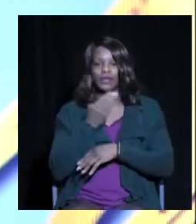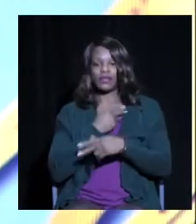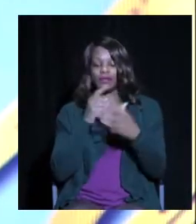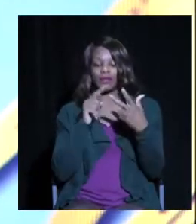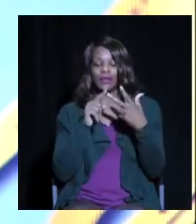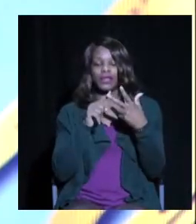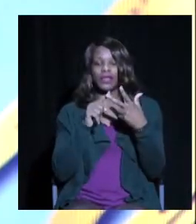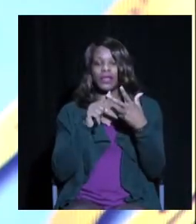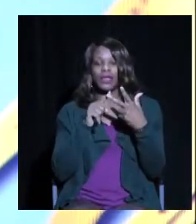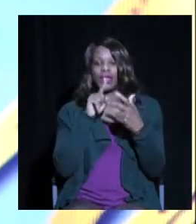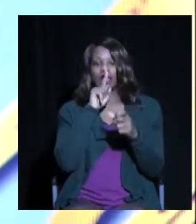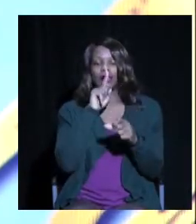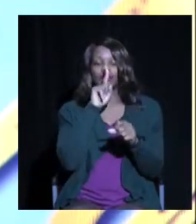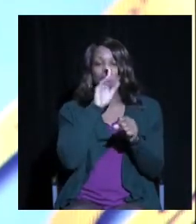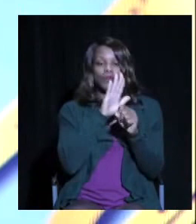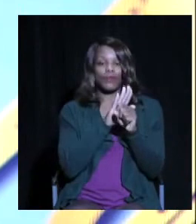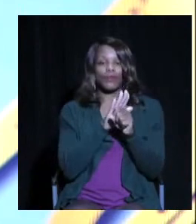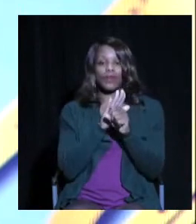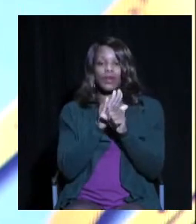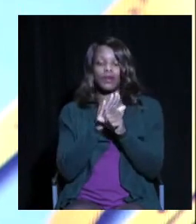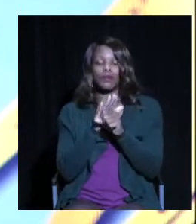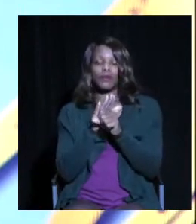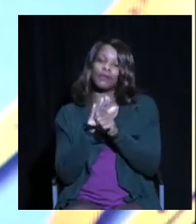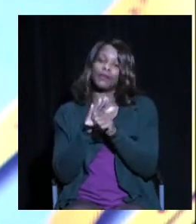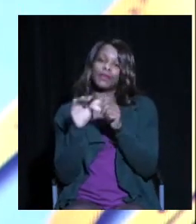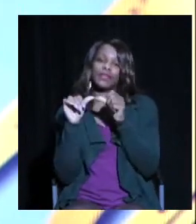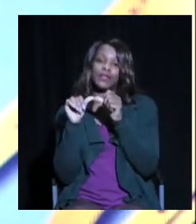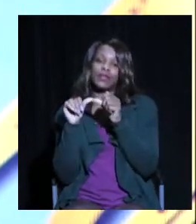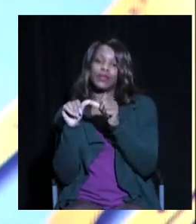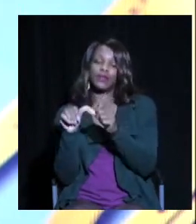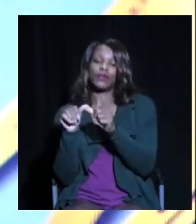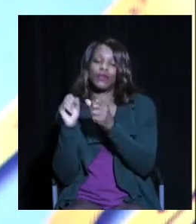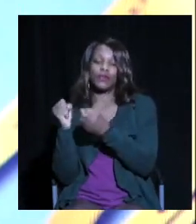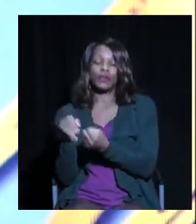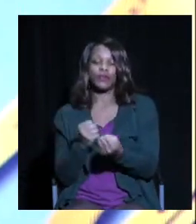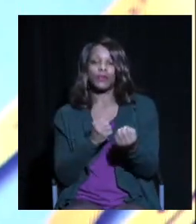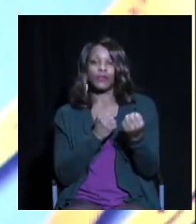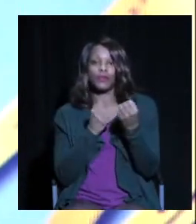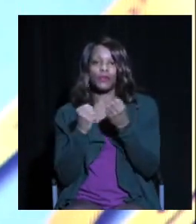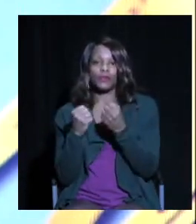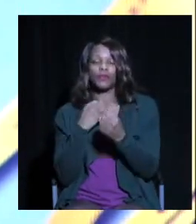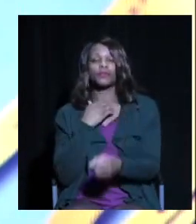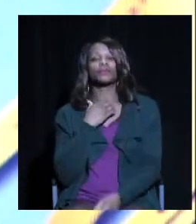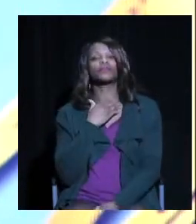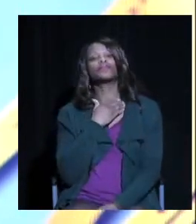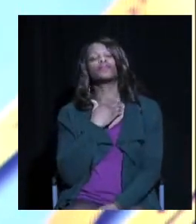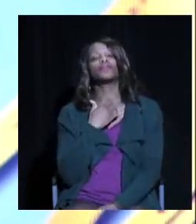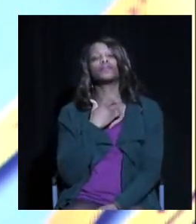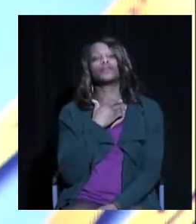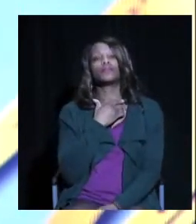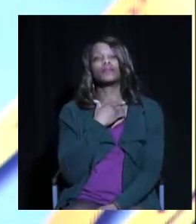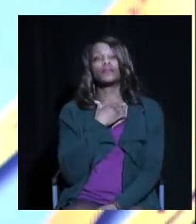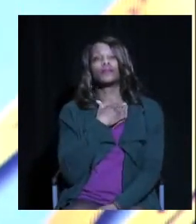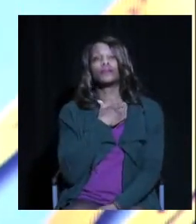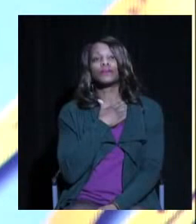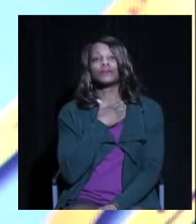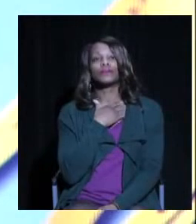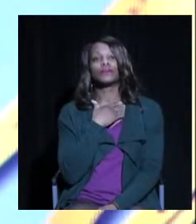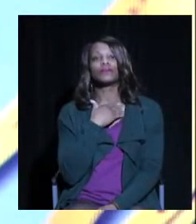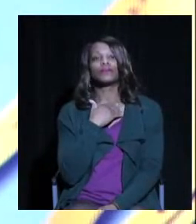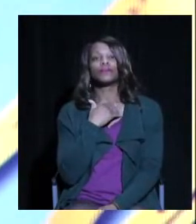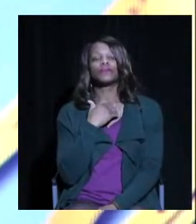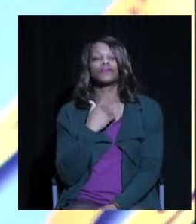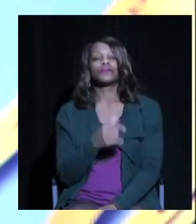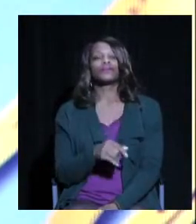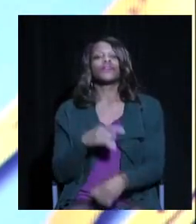power. So his favor, his kingdom, and third, his promise-keeping power. We finally